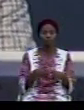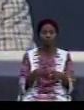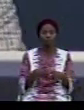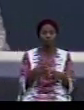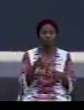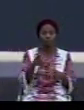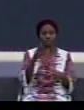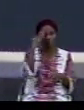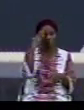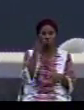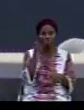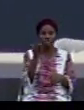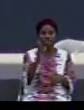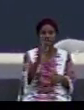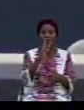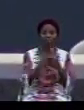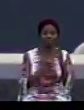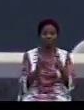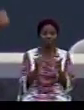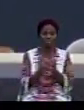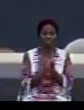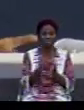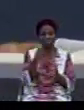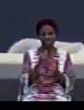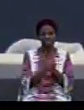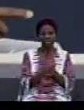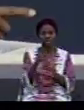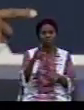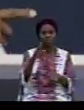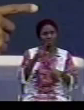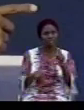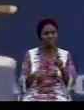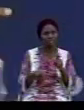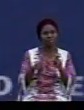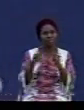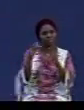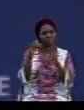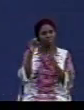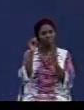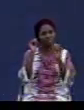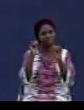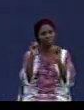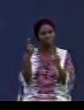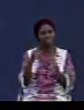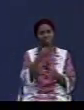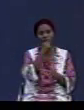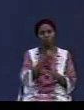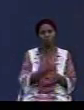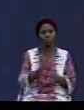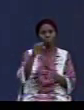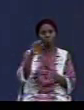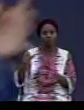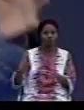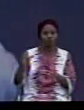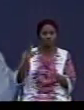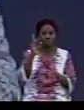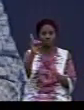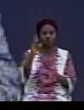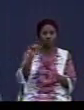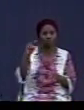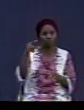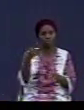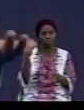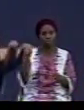that say, you cannot teach the old dog a new trick. They